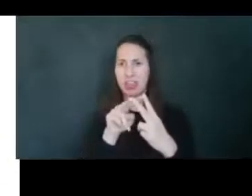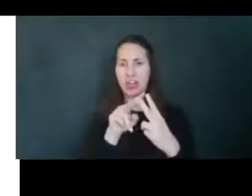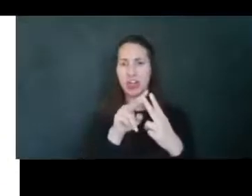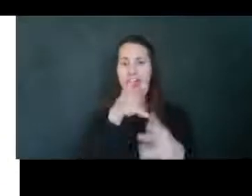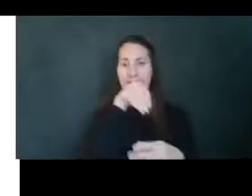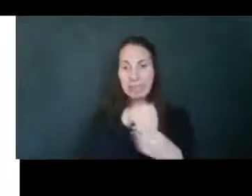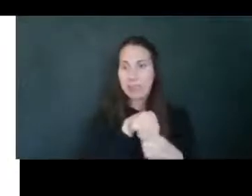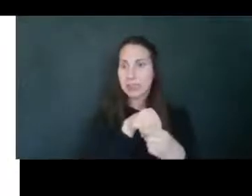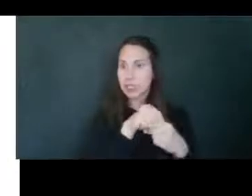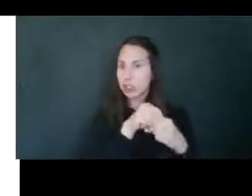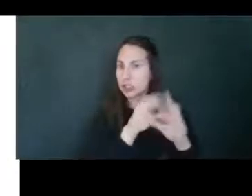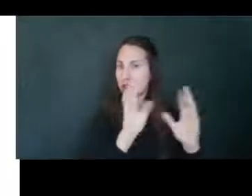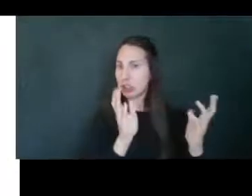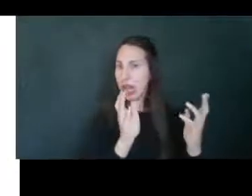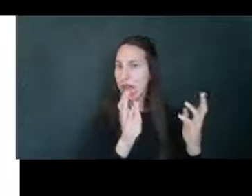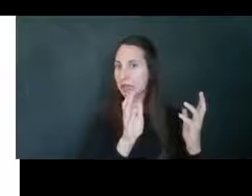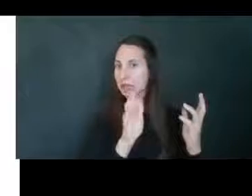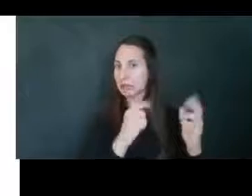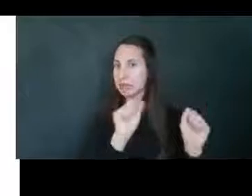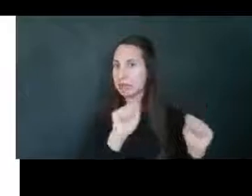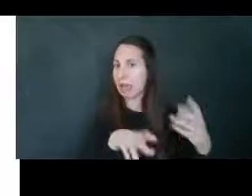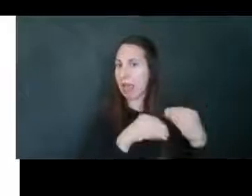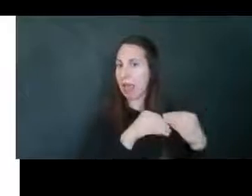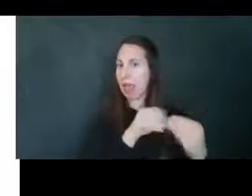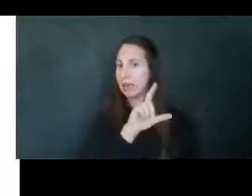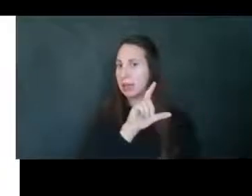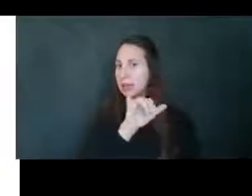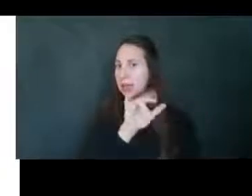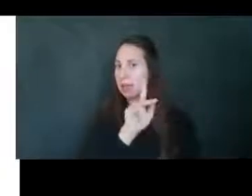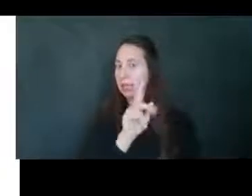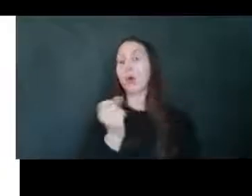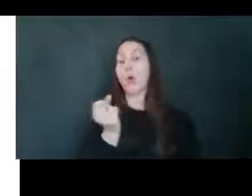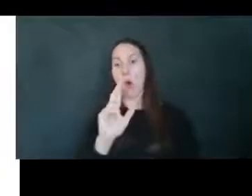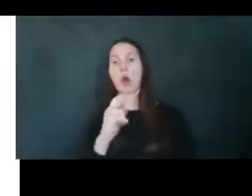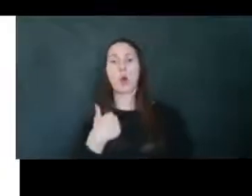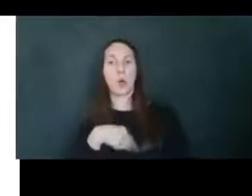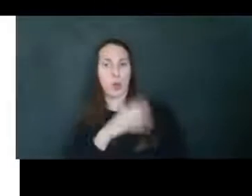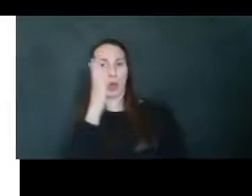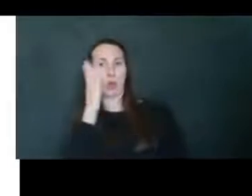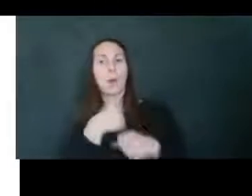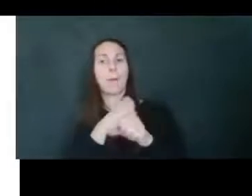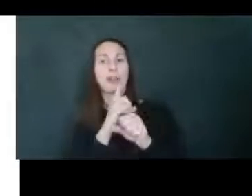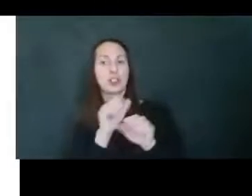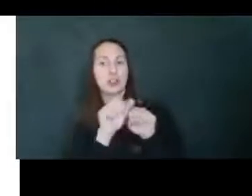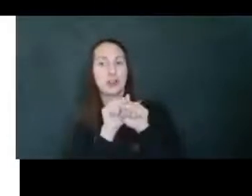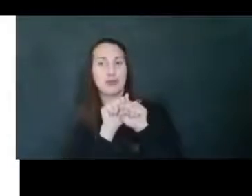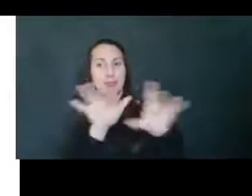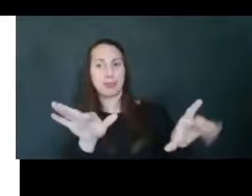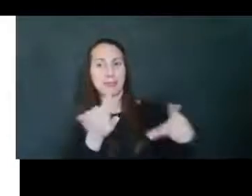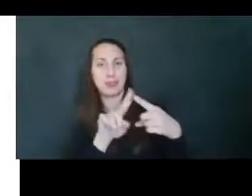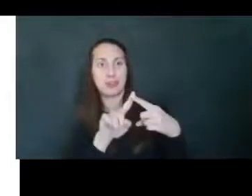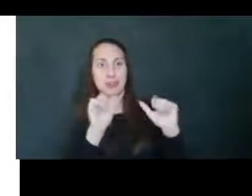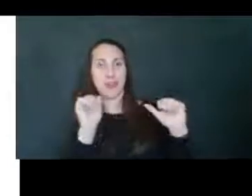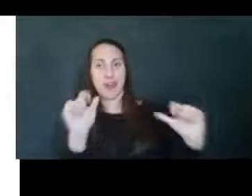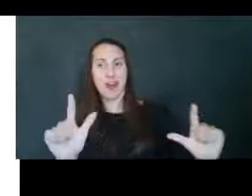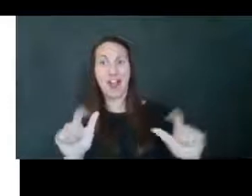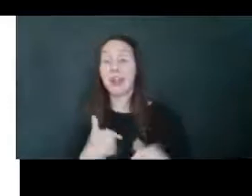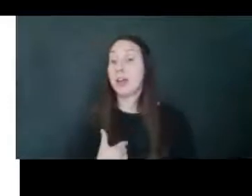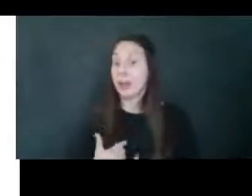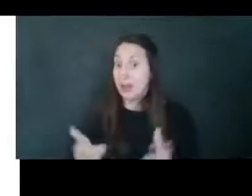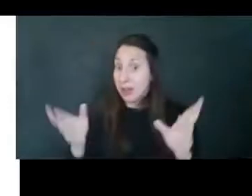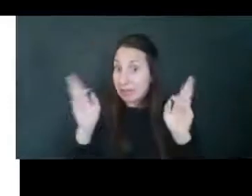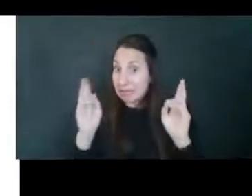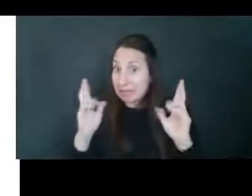and we'll make sure they get to everyone. Thank you. So I hope that the weather will permit you to